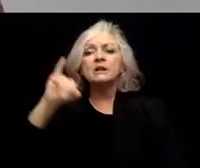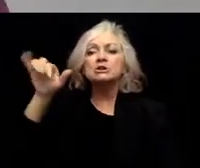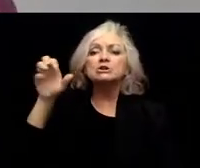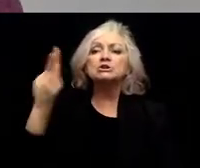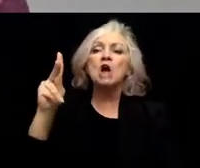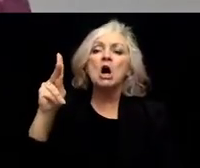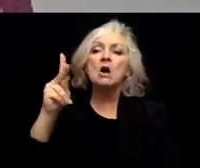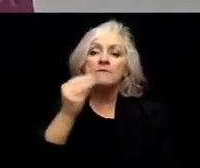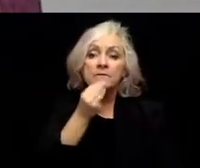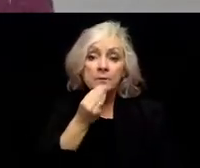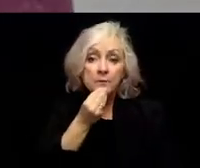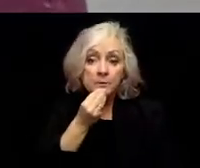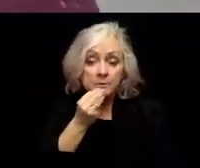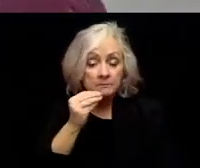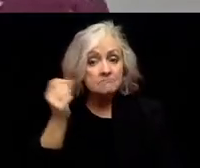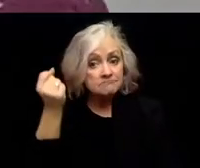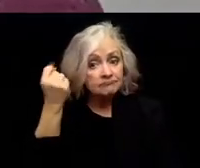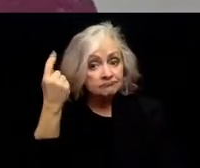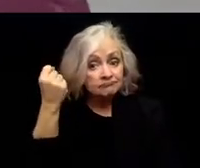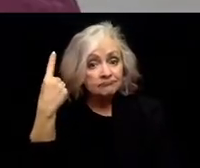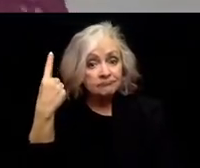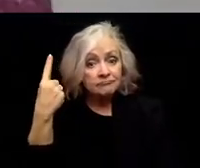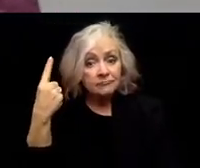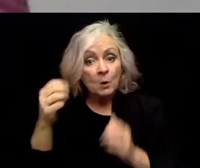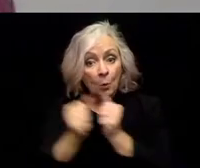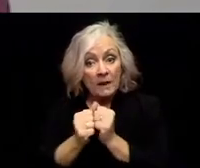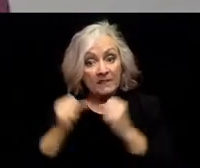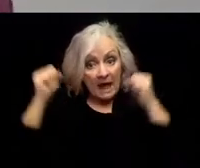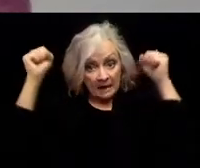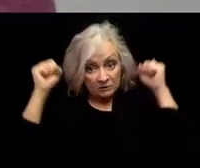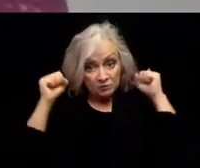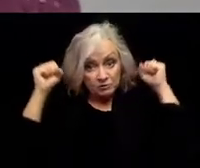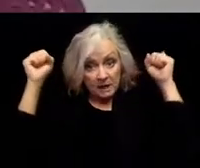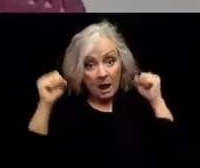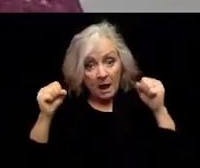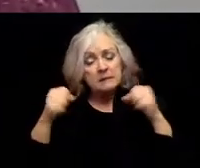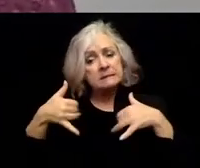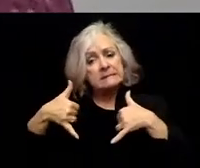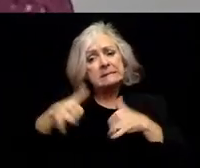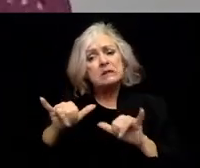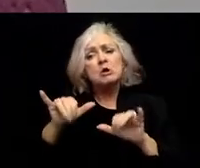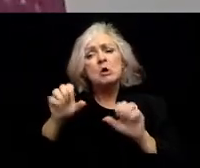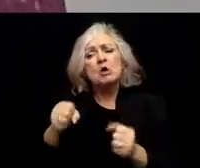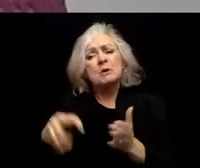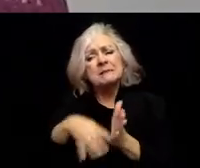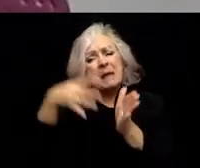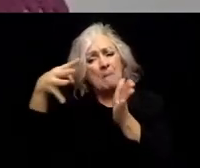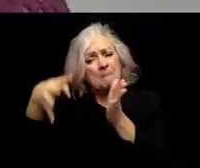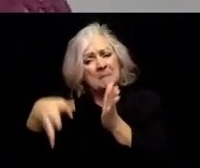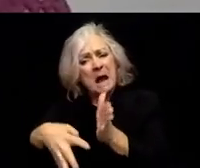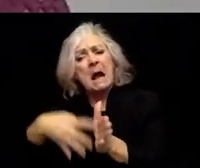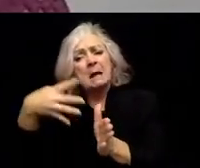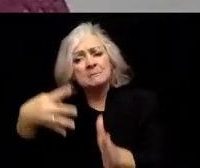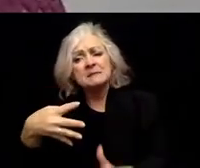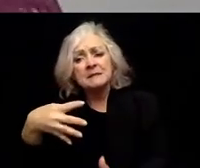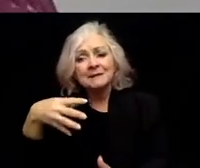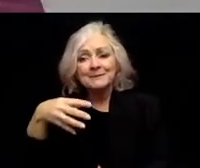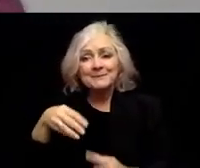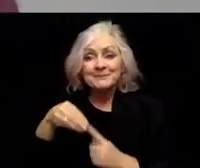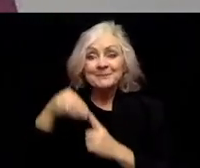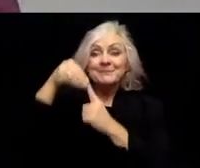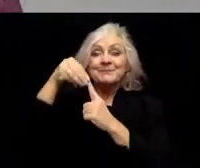he also understood that with the exercise, he could still treat himself, so he didn't have to